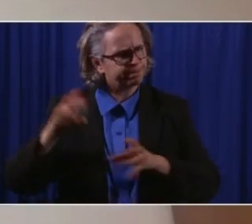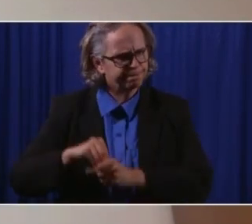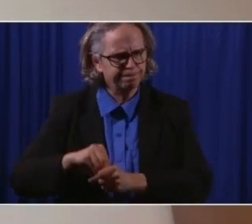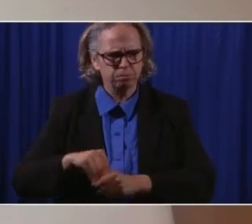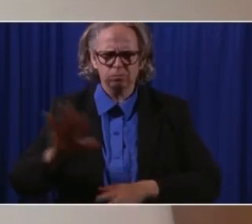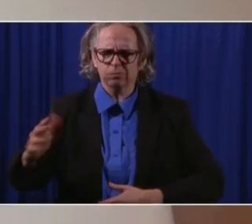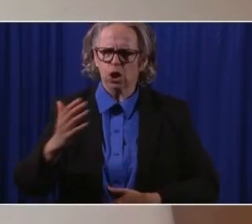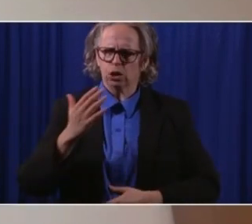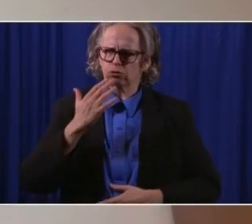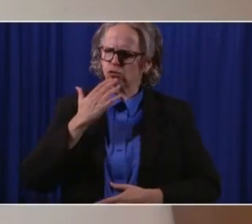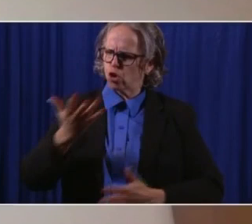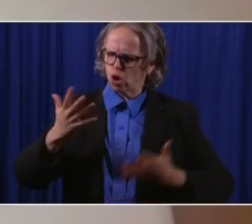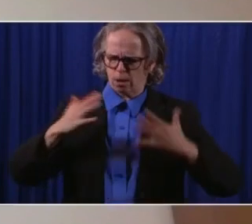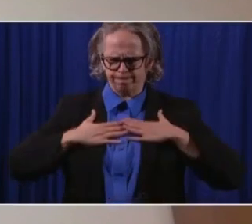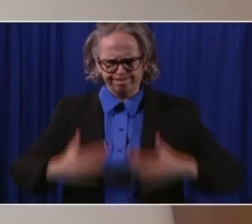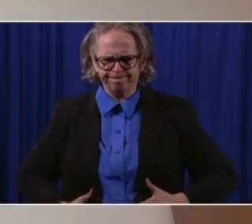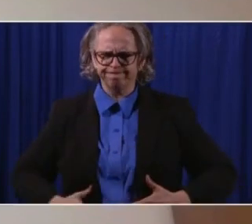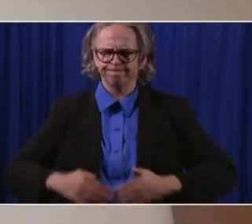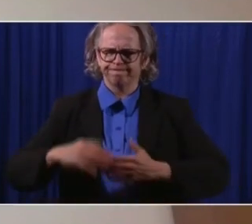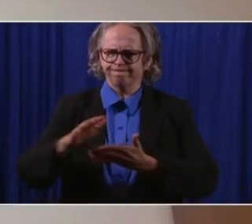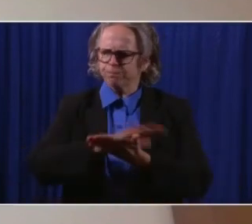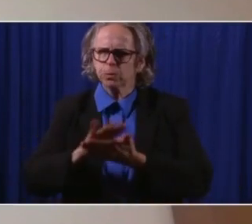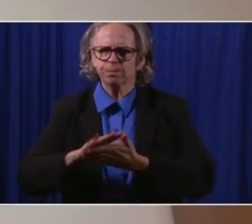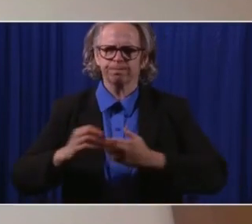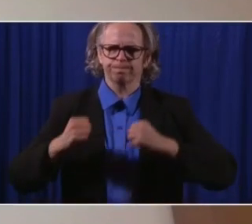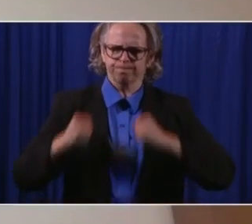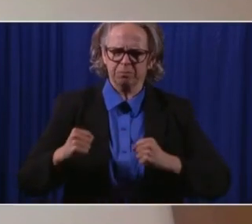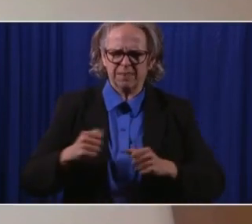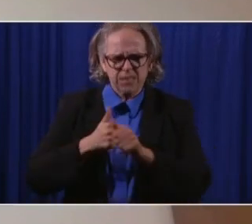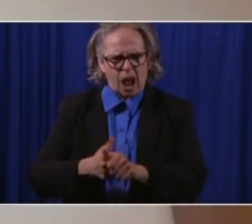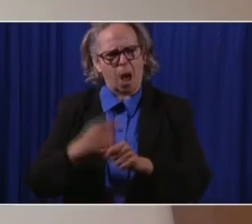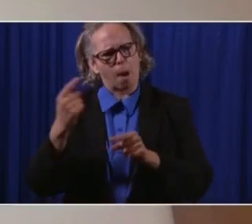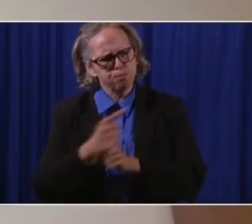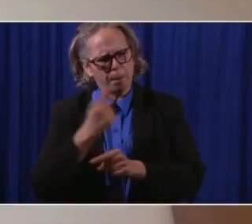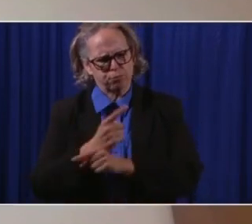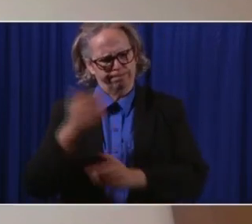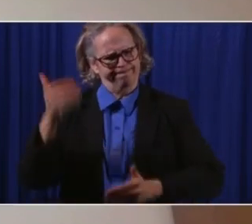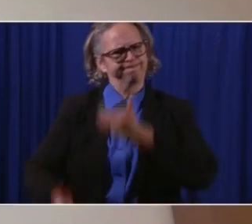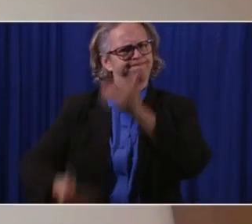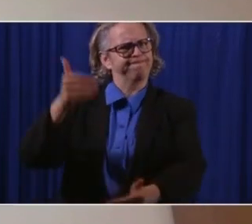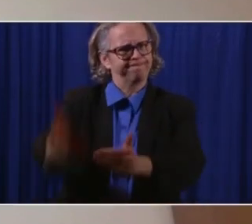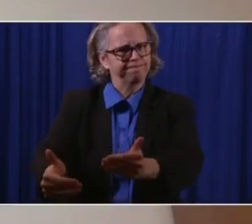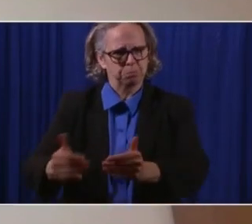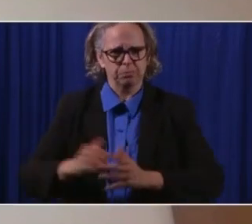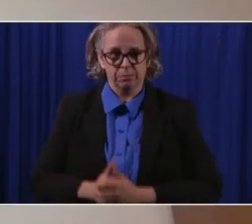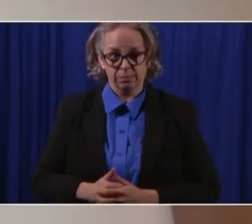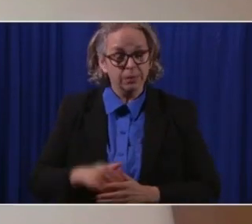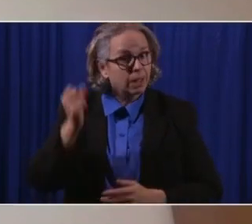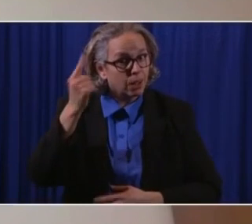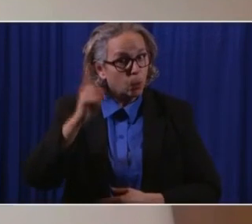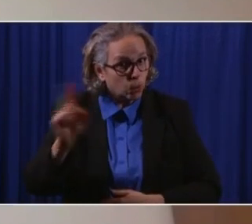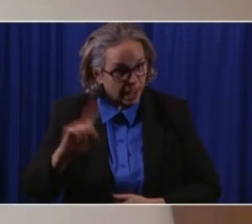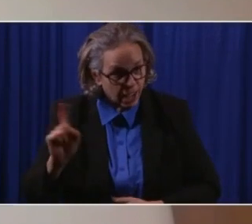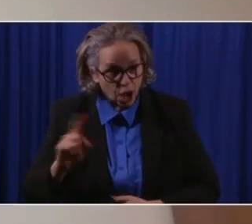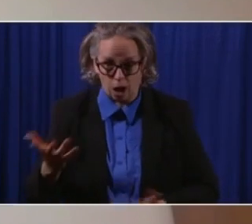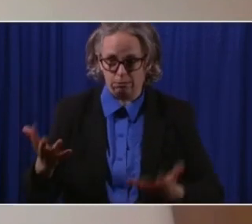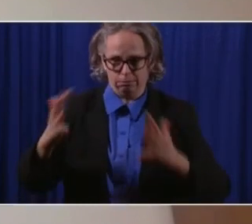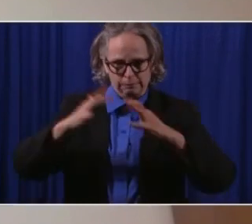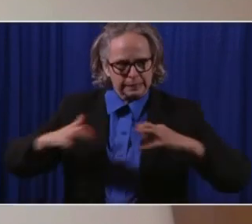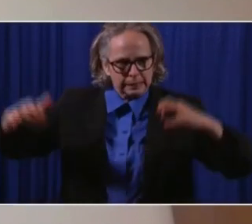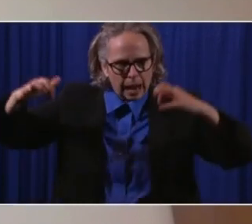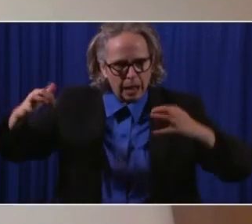hygiene, face mask, and following proper procedures in and around the sport facilities and around conducting athletics,